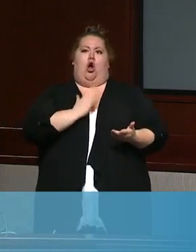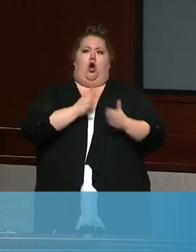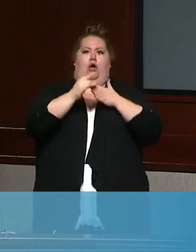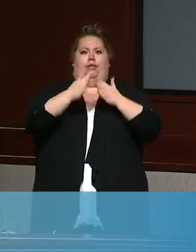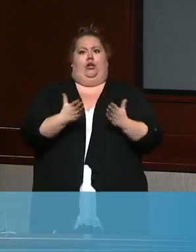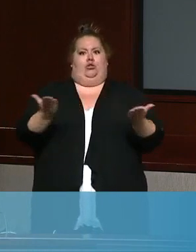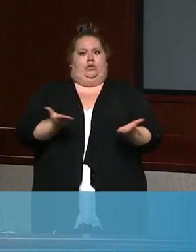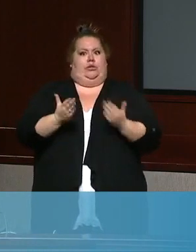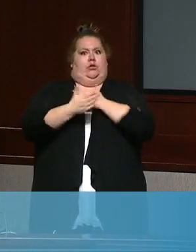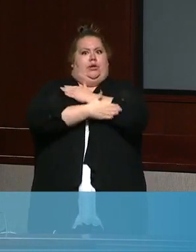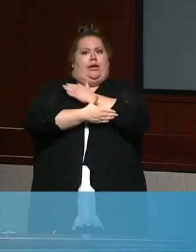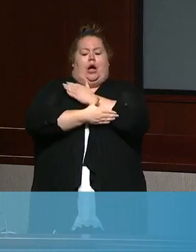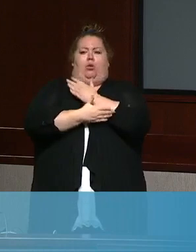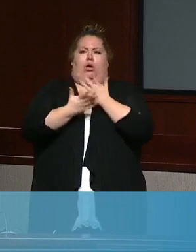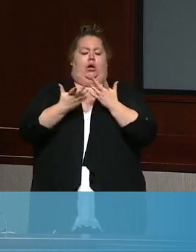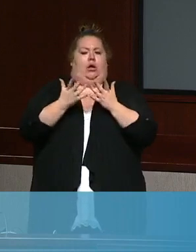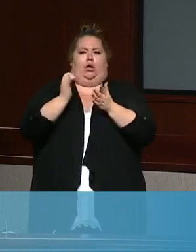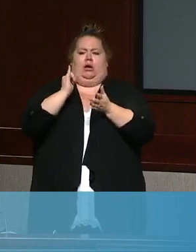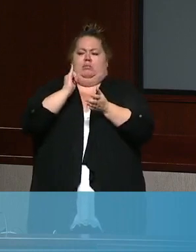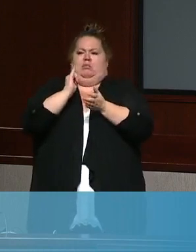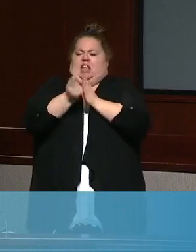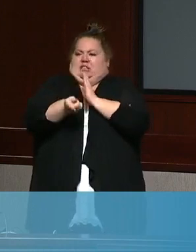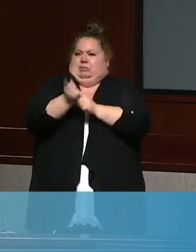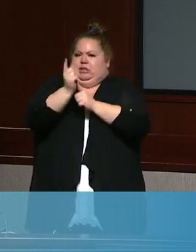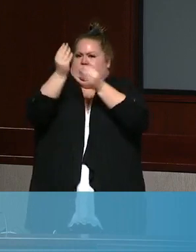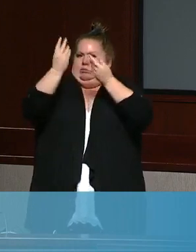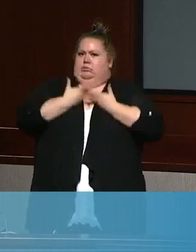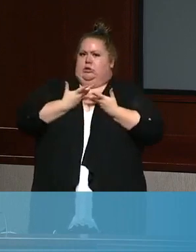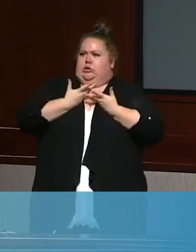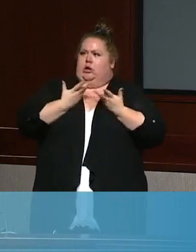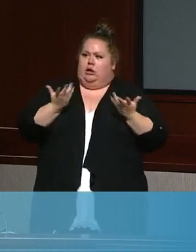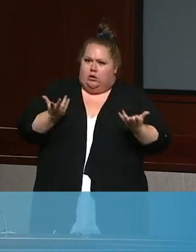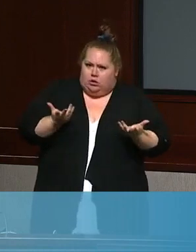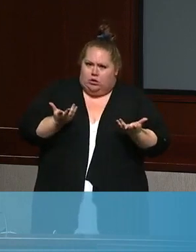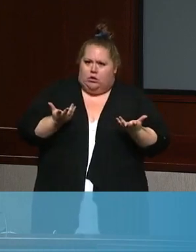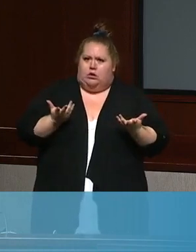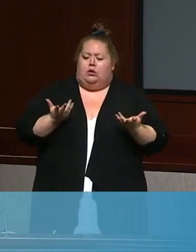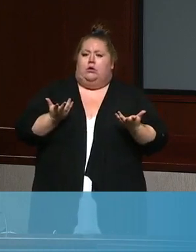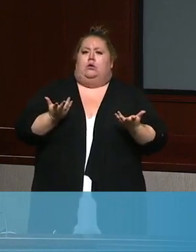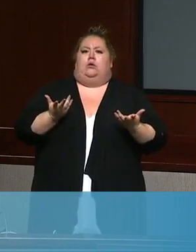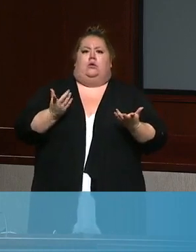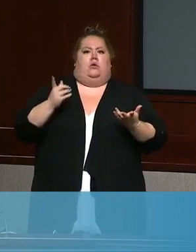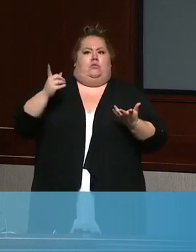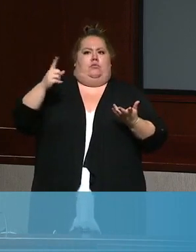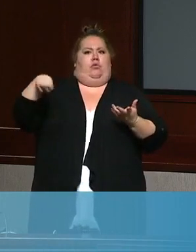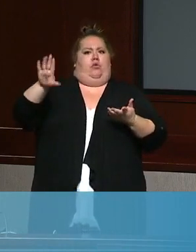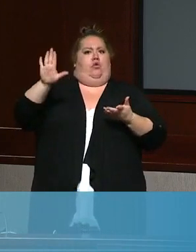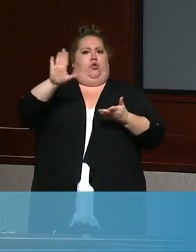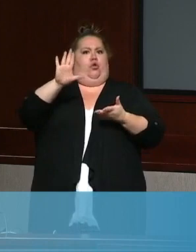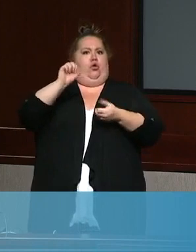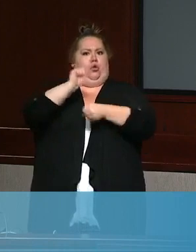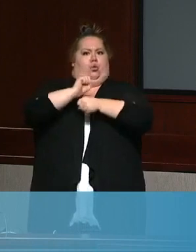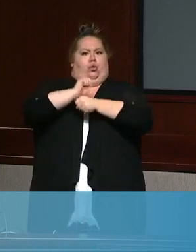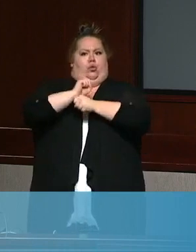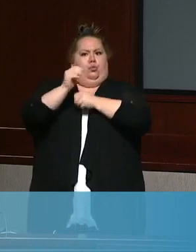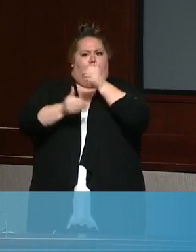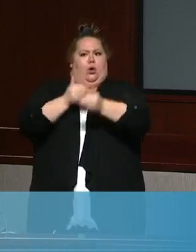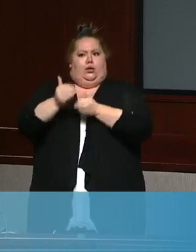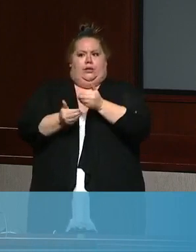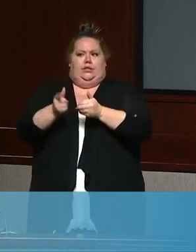make their announcement what they're going to be doing. So my frustration is they are not working the way they should be with